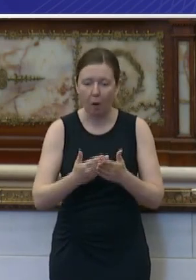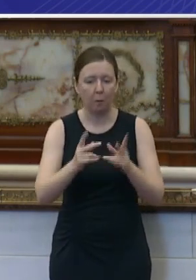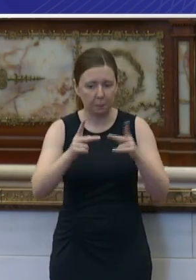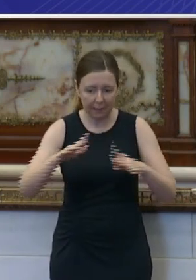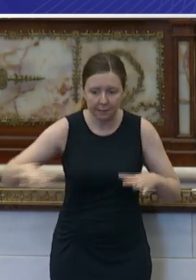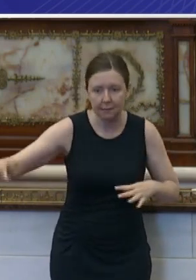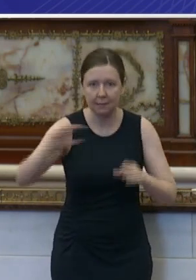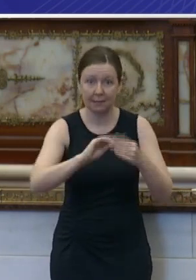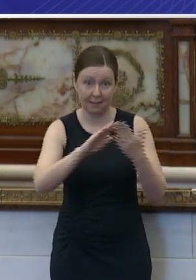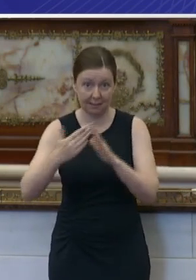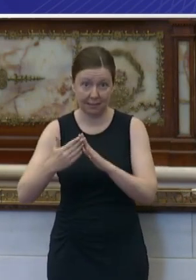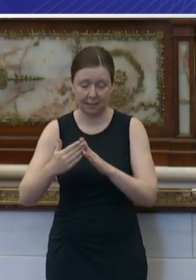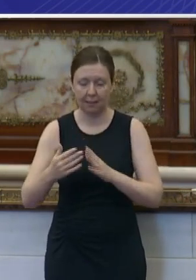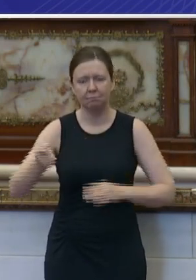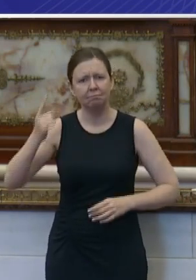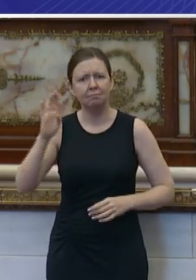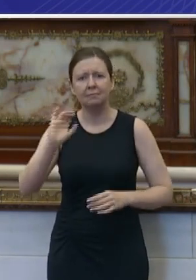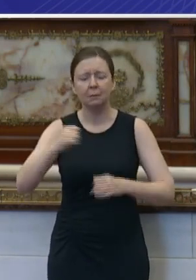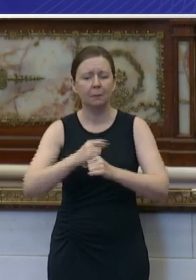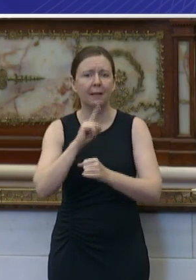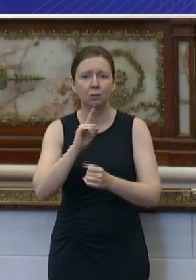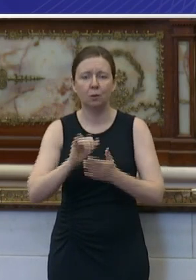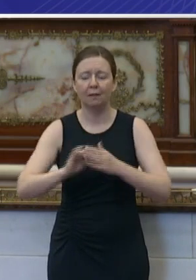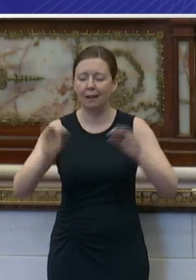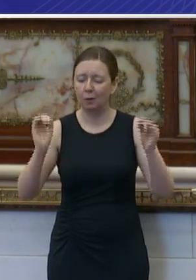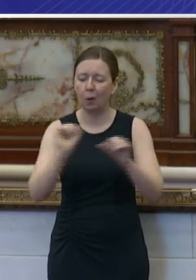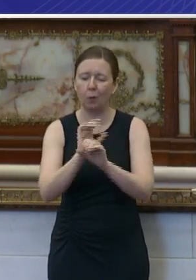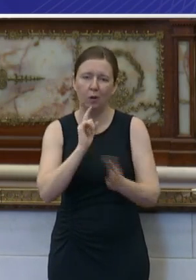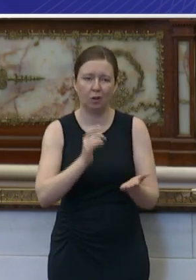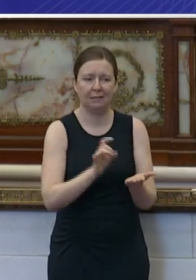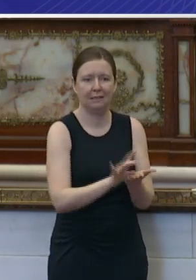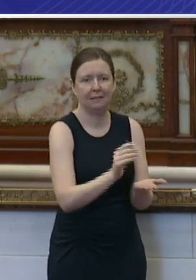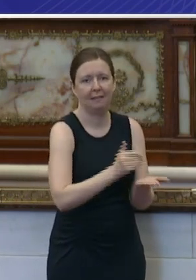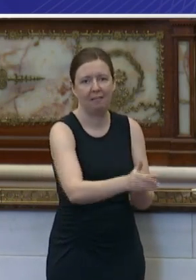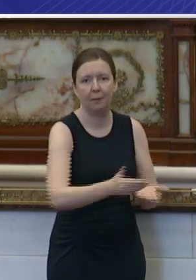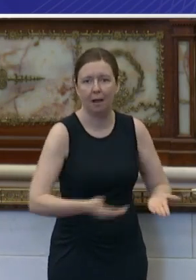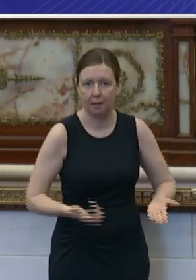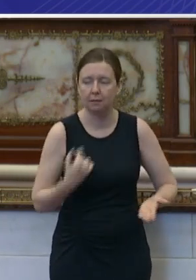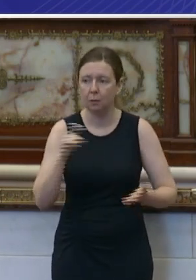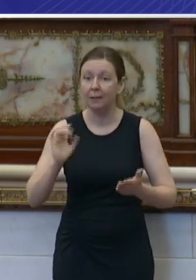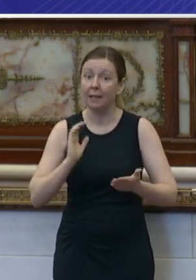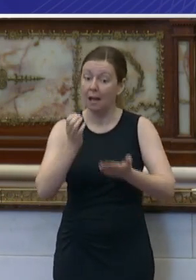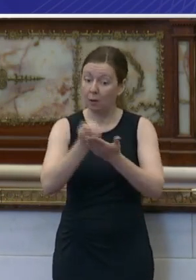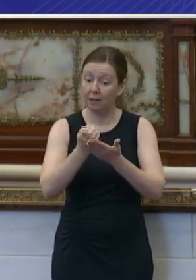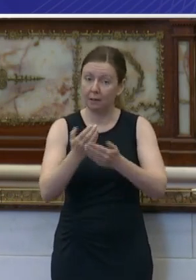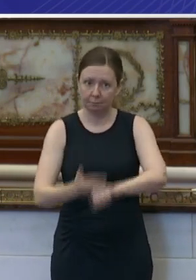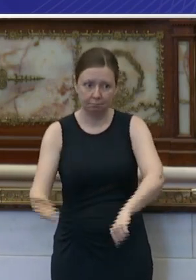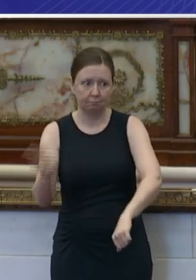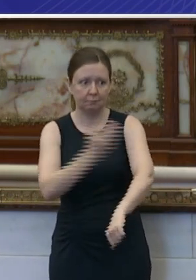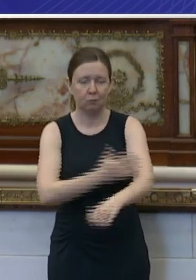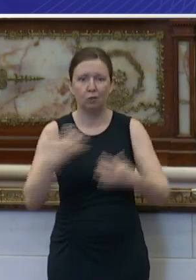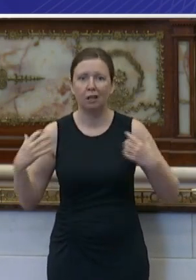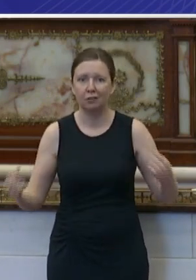city. This bill simply ensures that no worker is left behind. We need our economy to recover